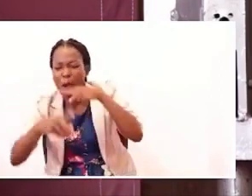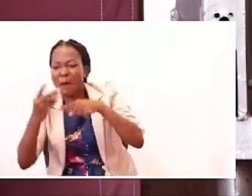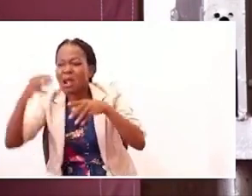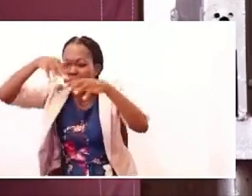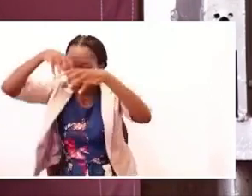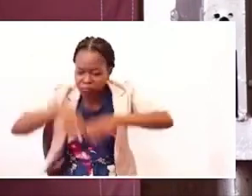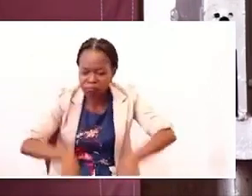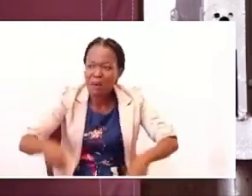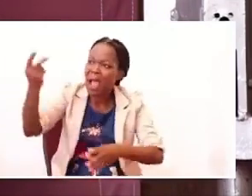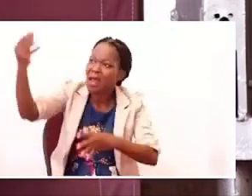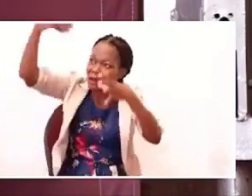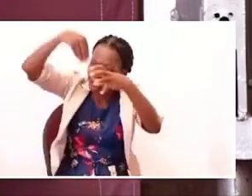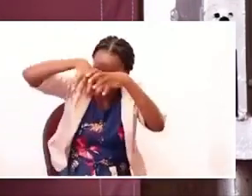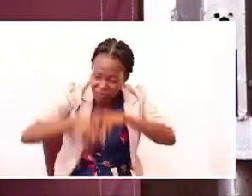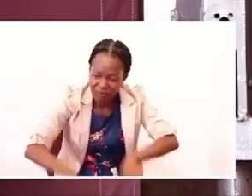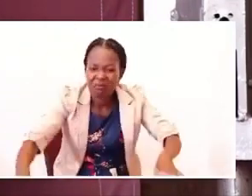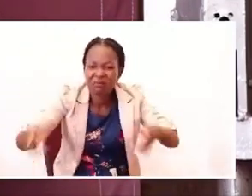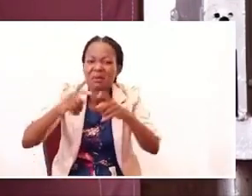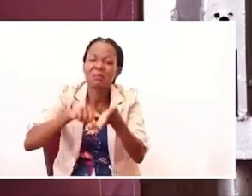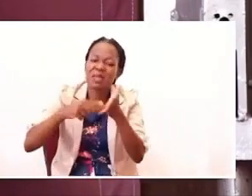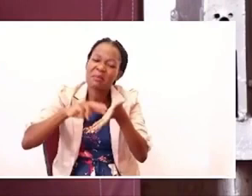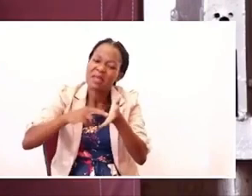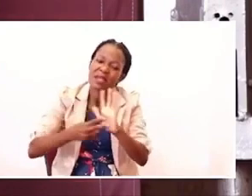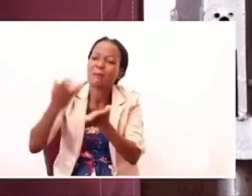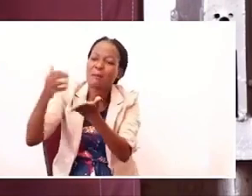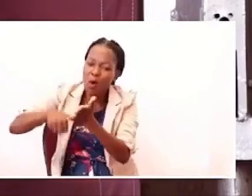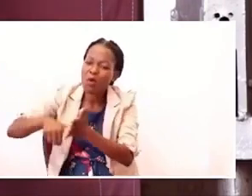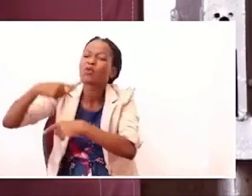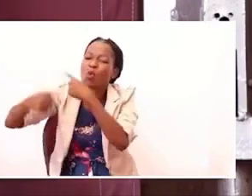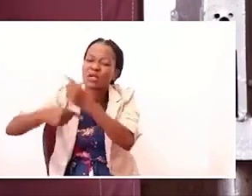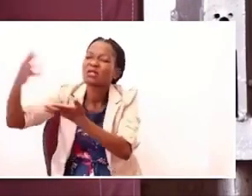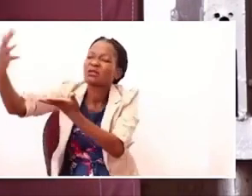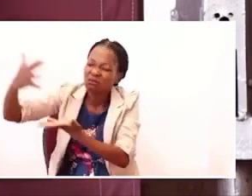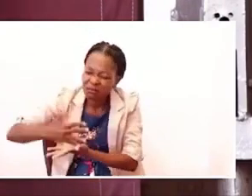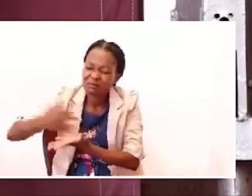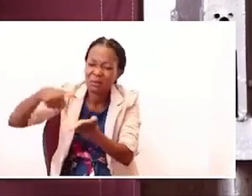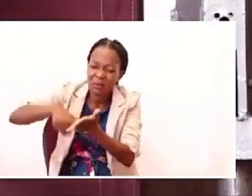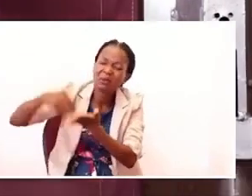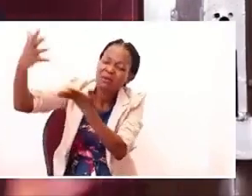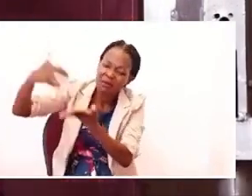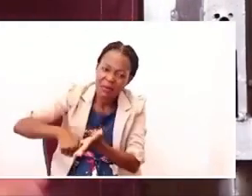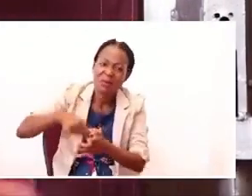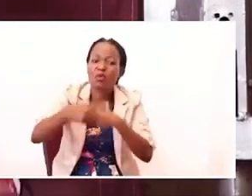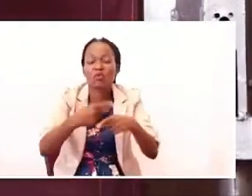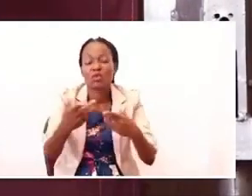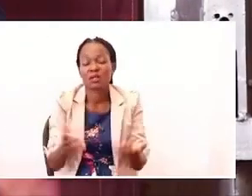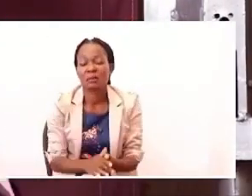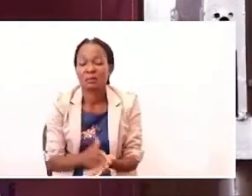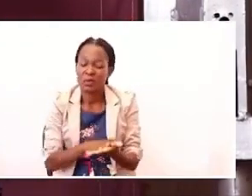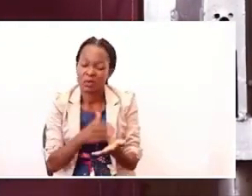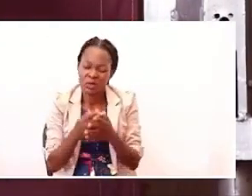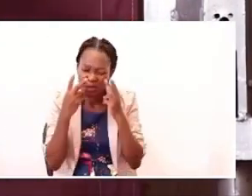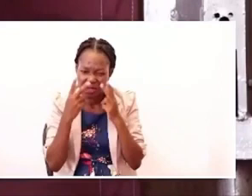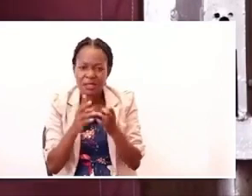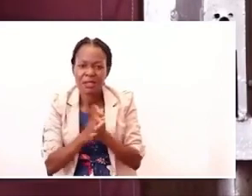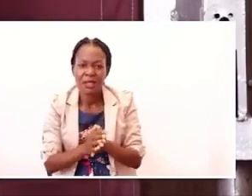your need to borrow will continue to rise. And that need also rises because in the model, when you look at the totality of the